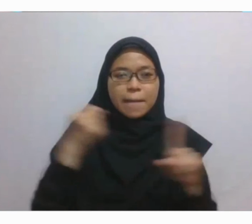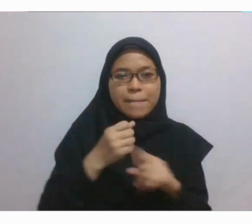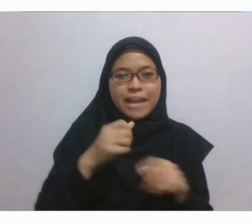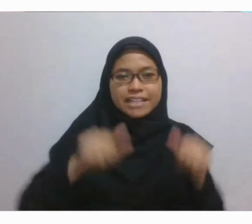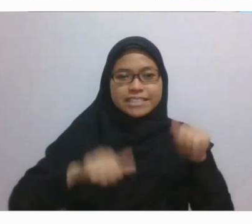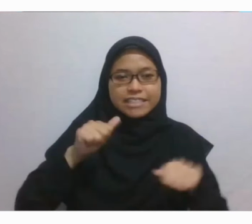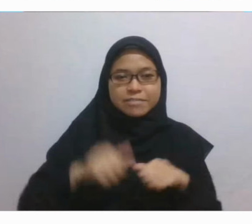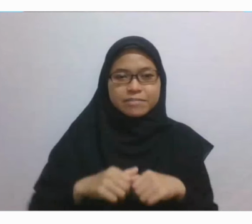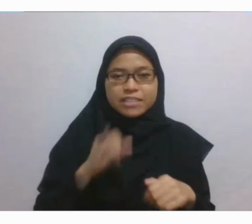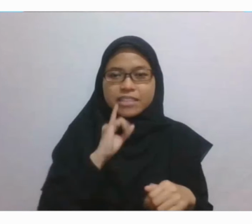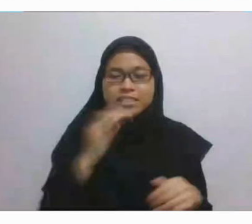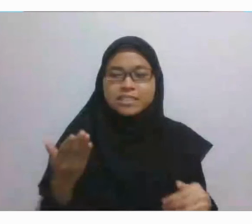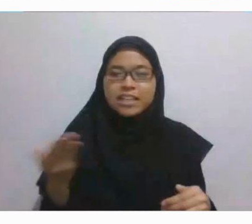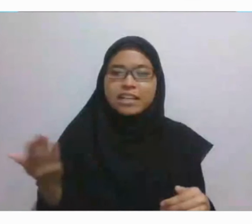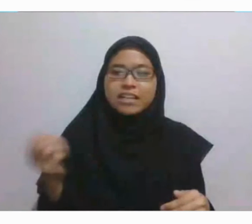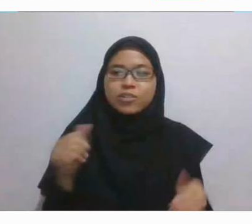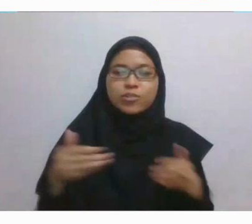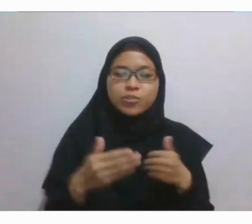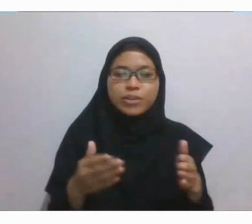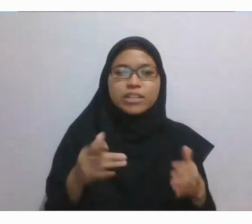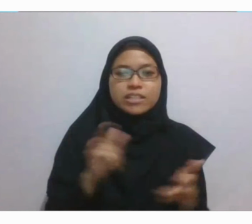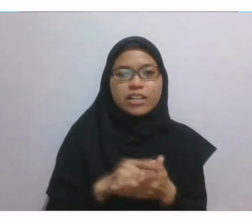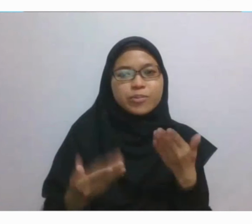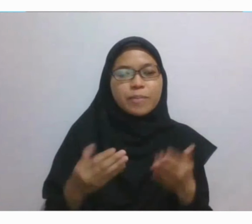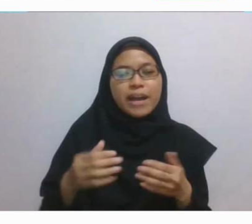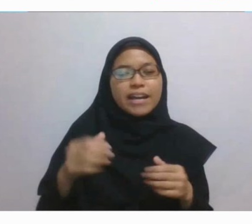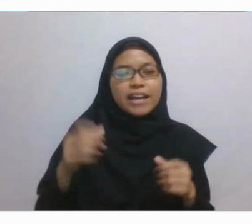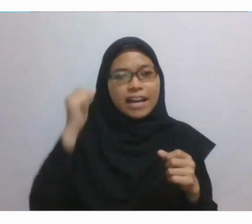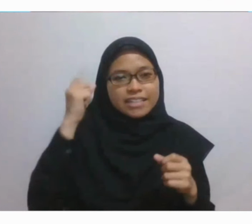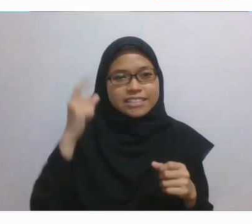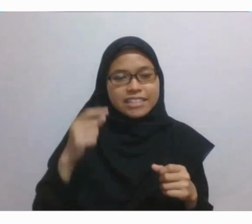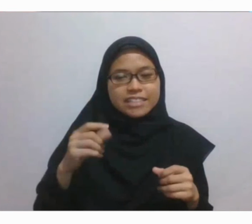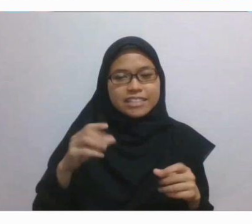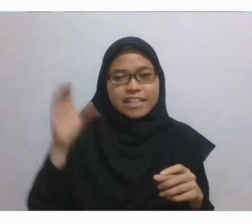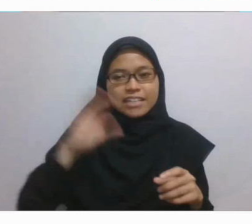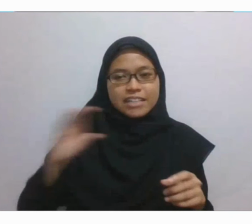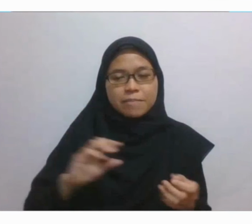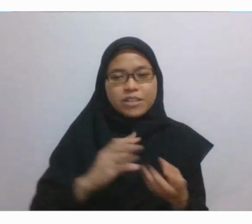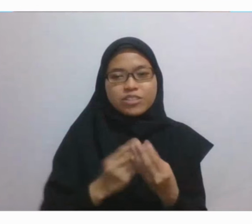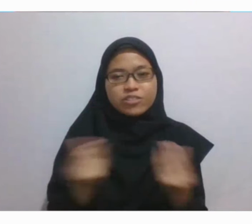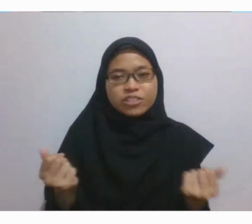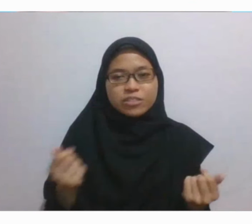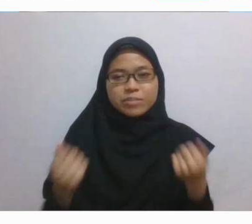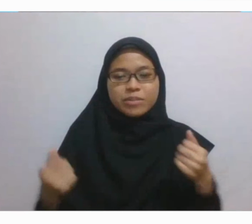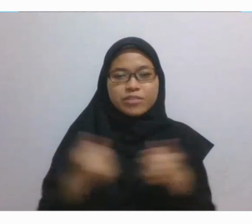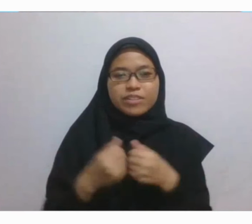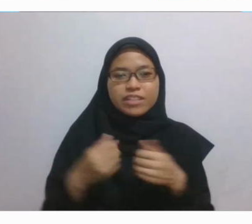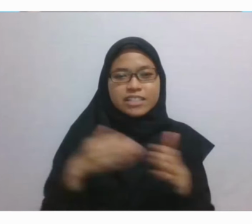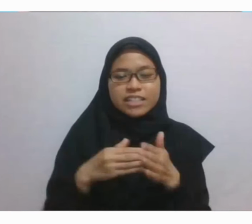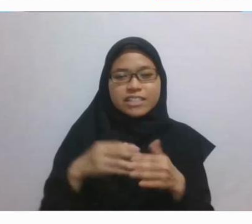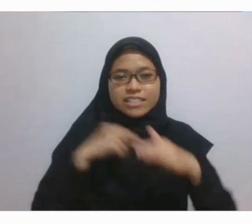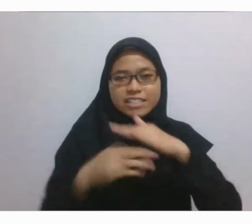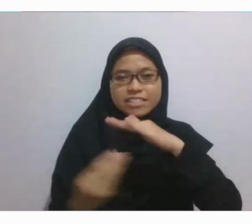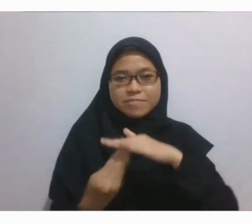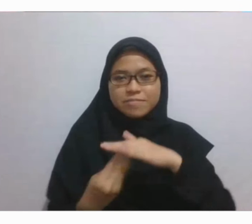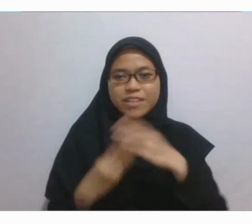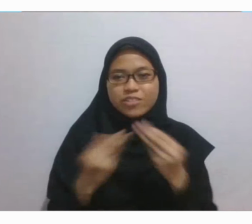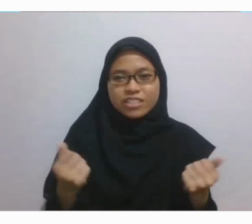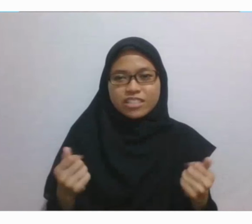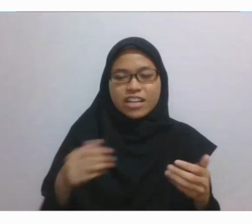there a way in which you might understand natural climate solutions, maybe define it against nature-based solutions, and